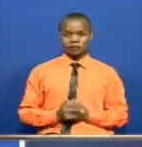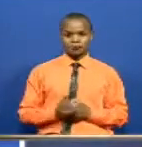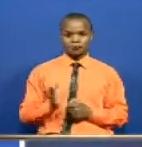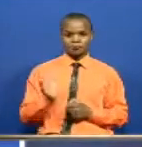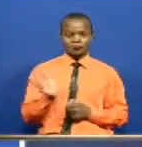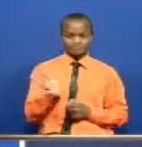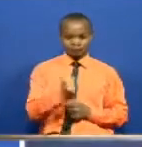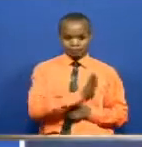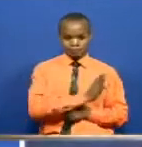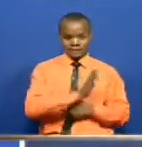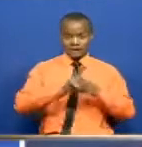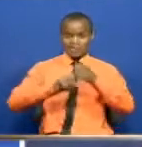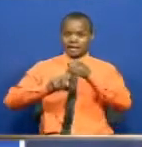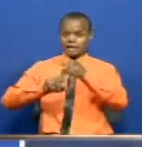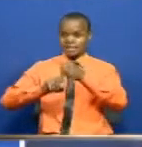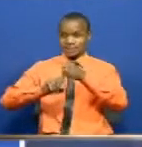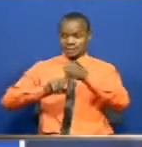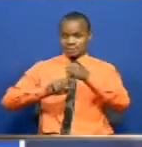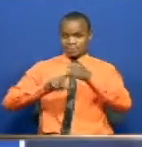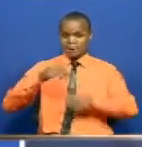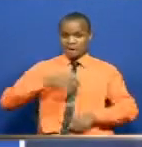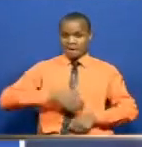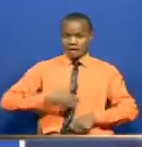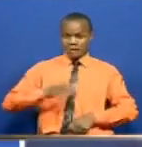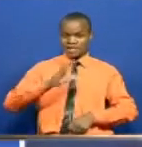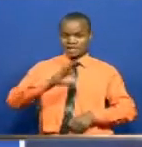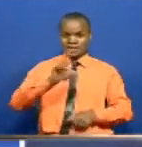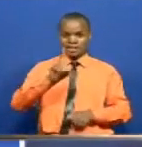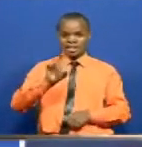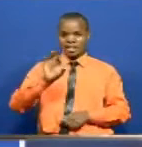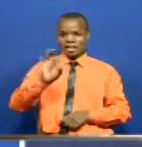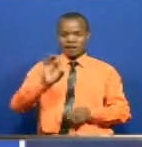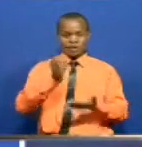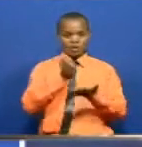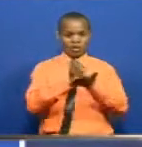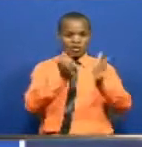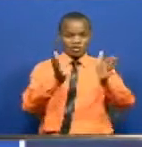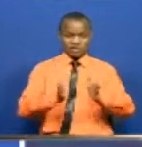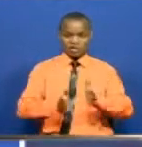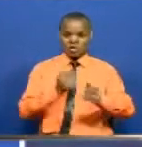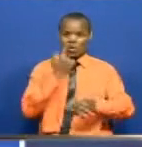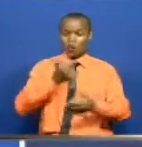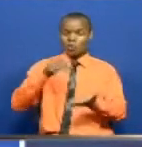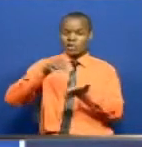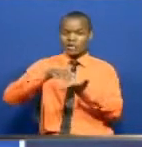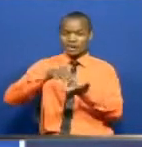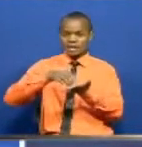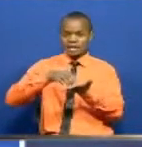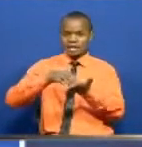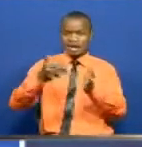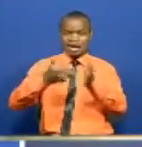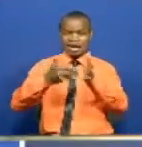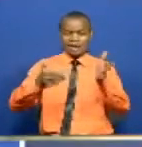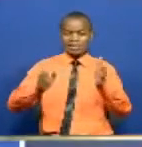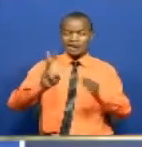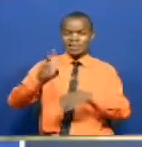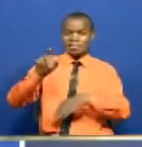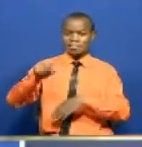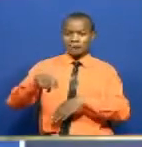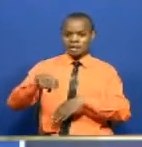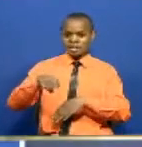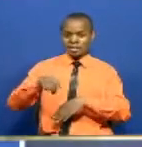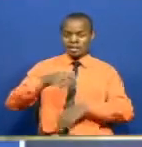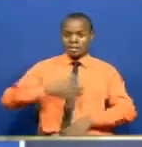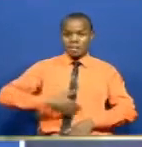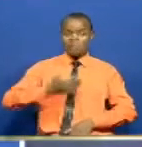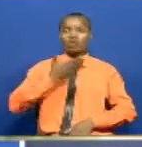Elsewhere, six Malindi constituency CDF officers were accused alongside Malindi MP Aisha Jumwa one Friday